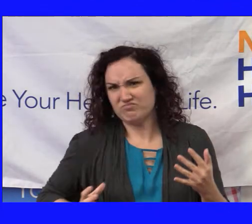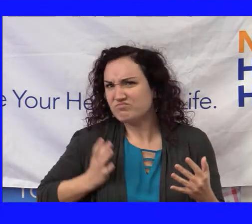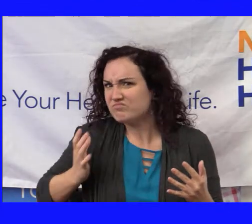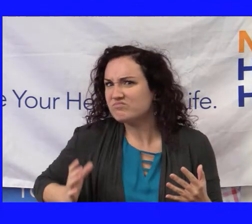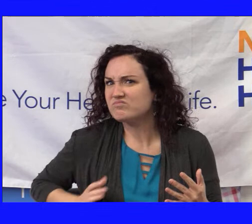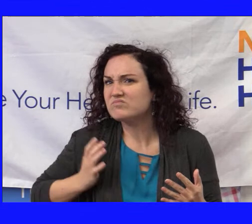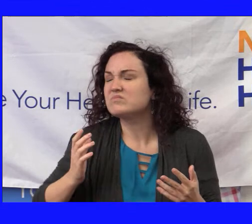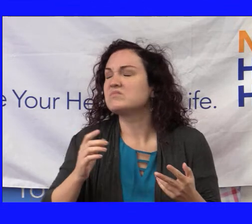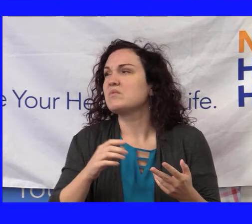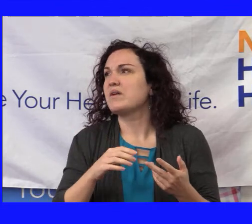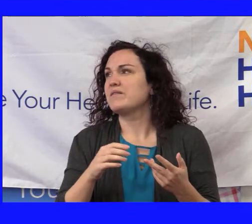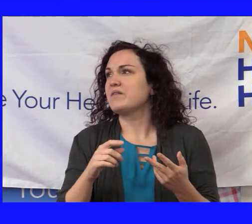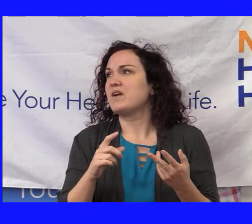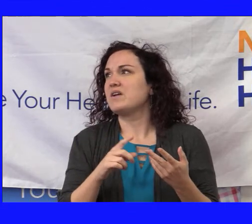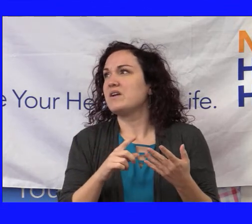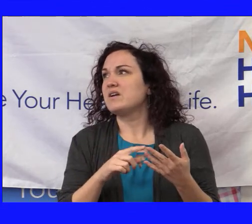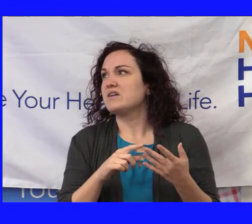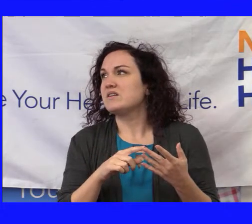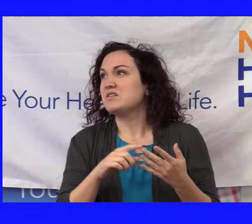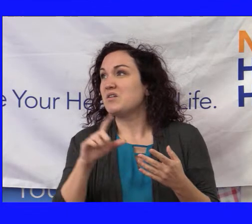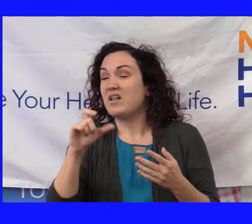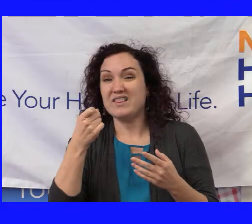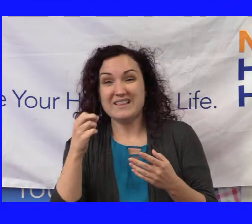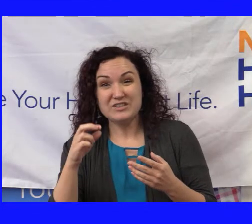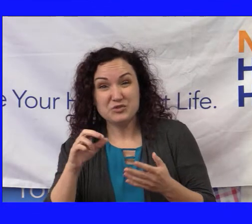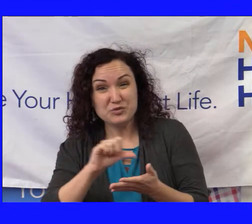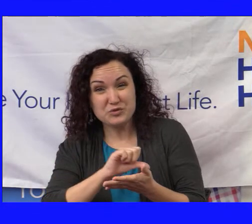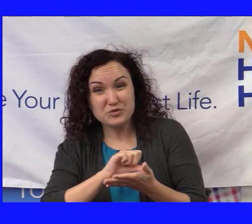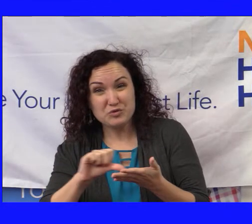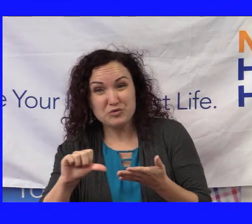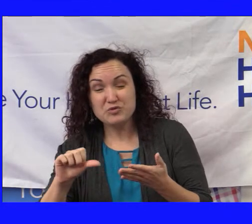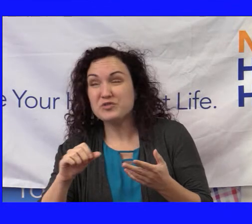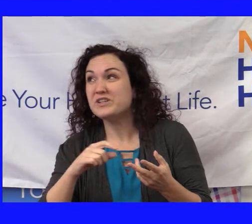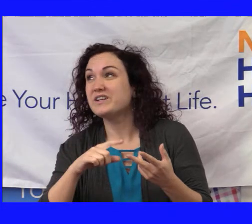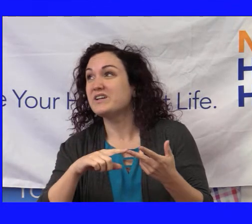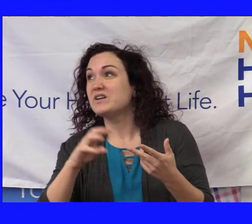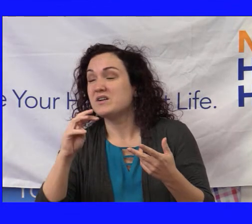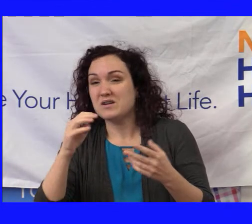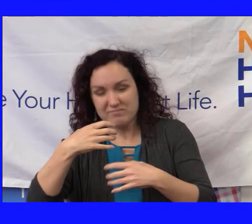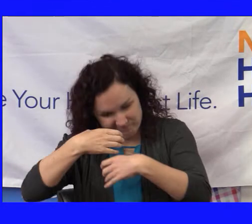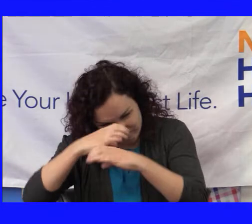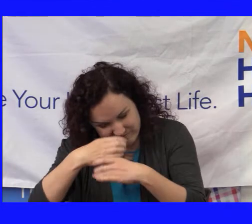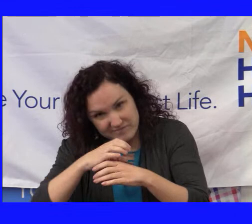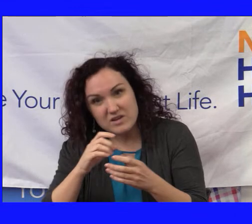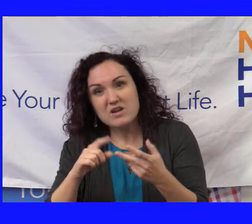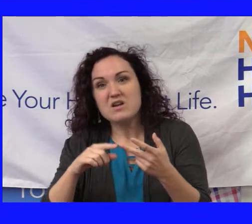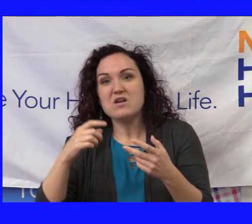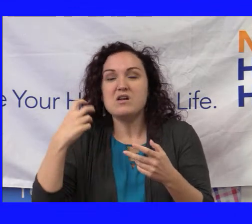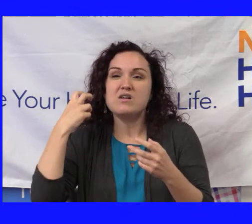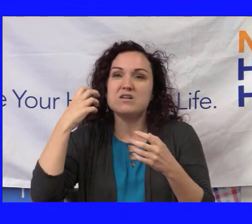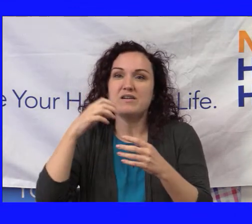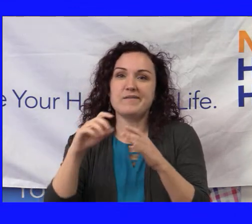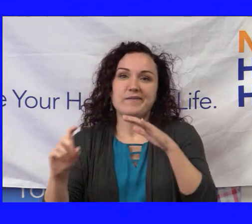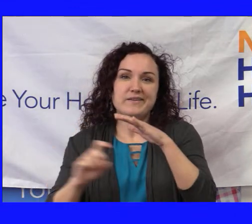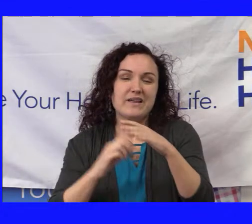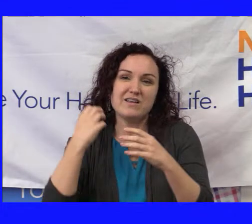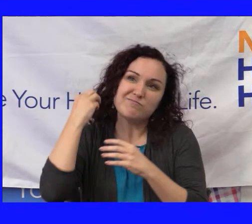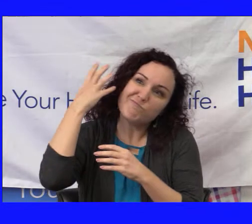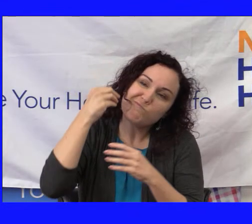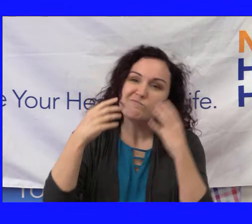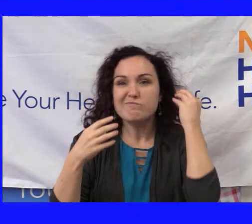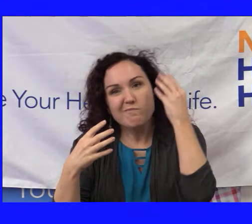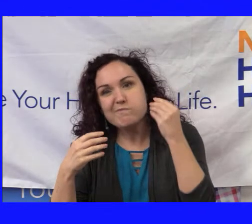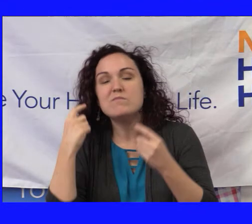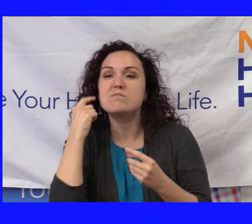cone beams. We have laser surgery units, microscopes, intraoral scanners, which allow us to sort of